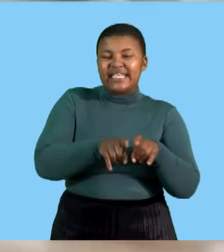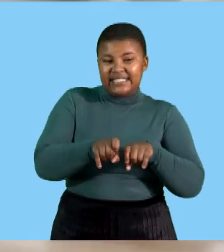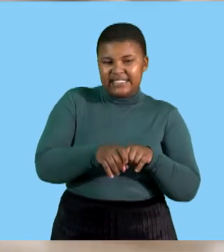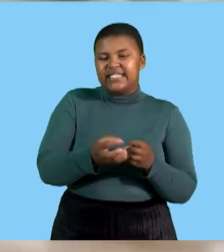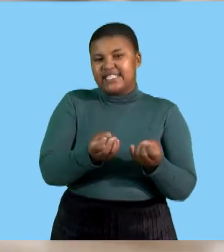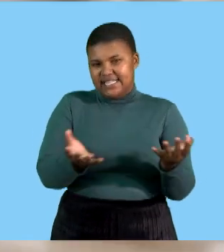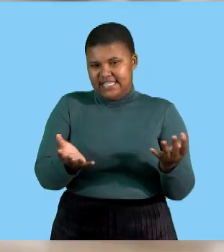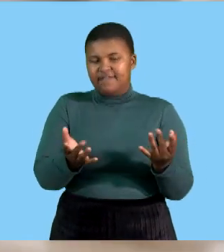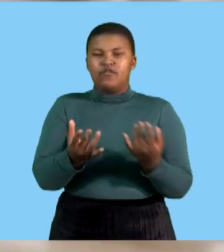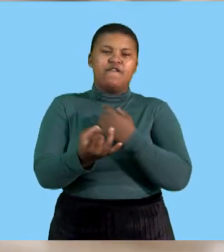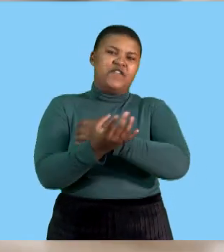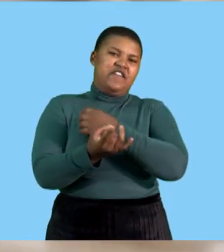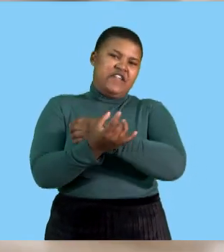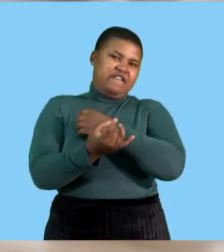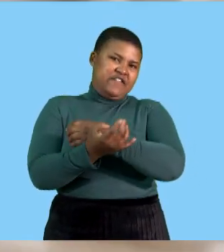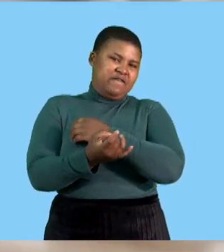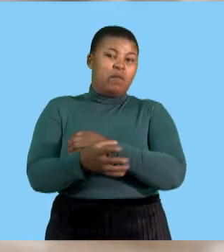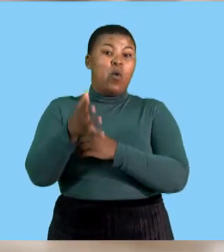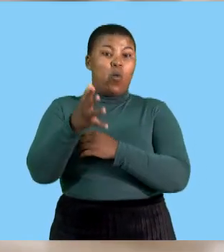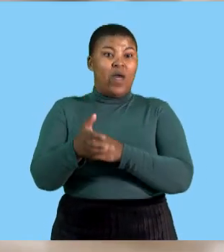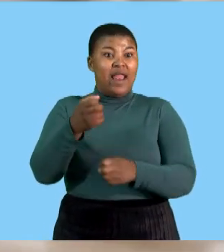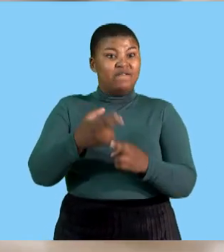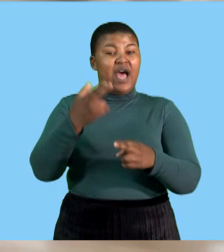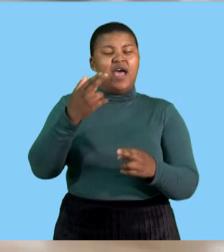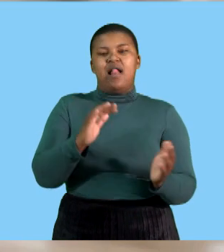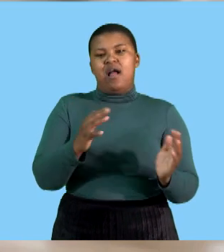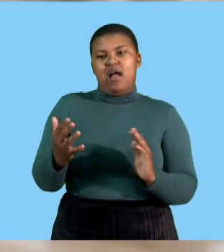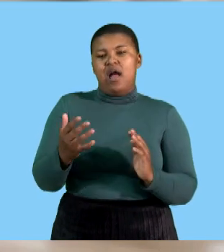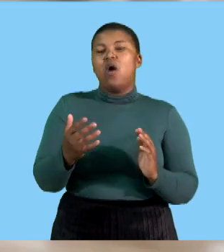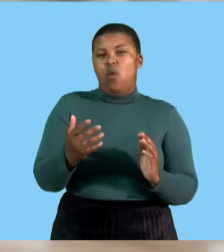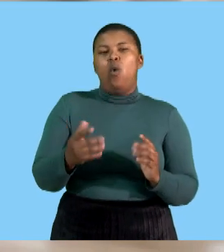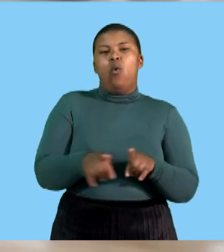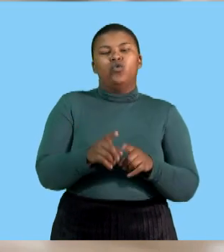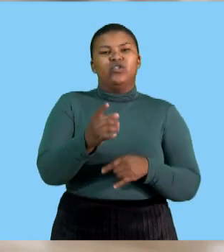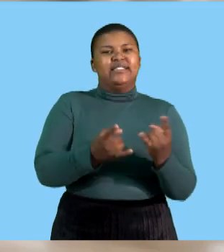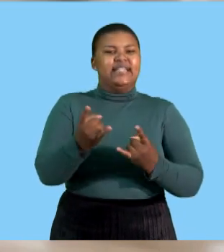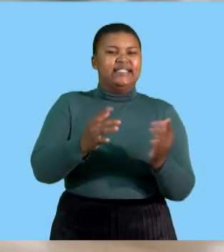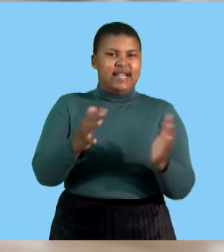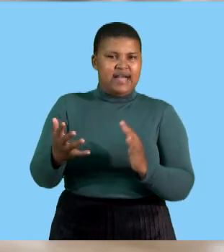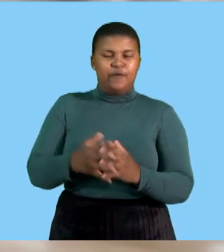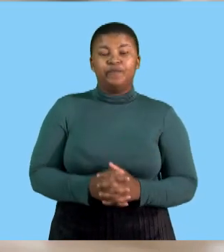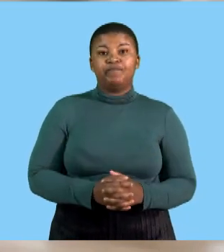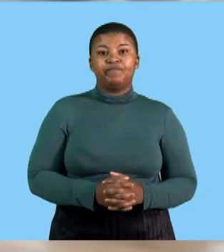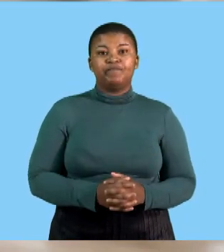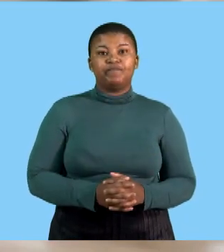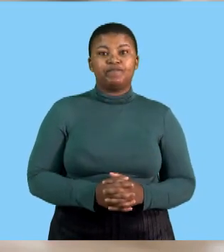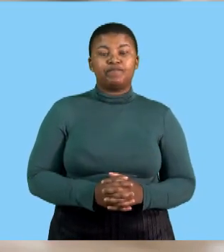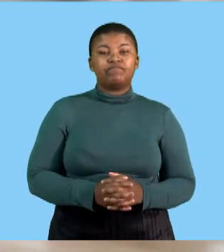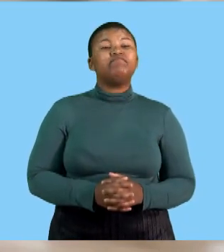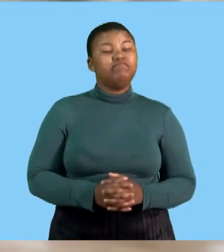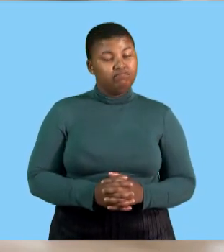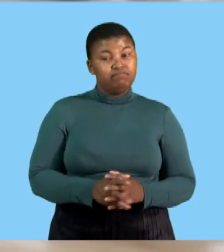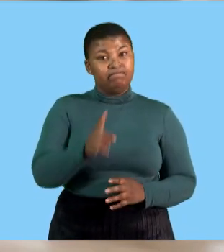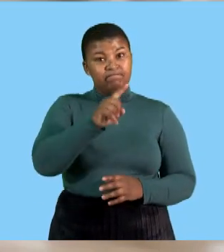and eventually they will decide on how the final product will look and will be produced. Okay.